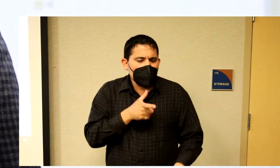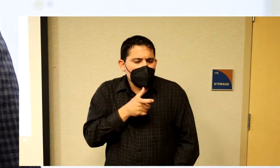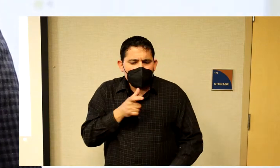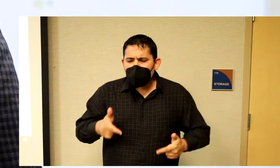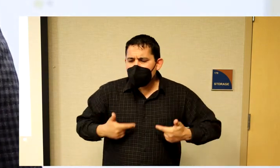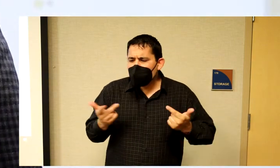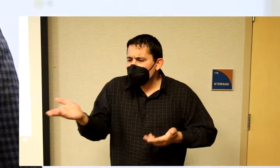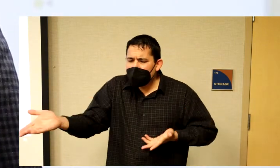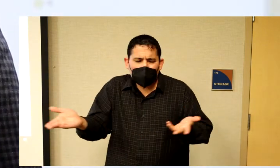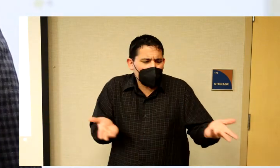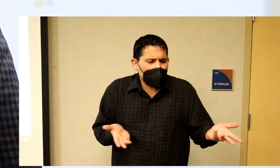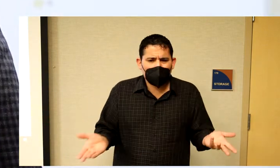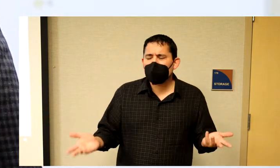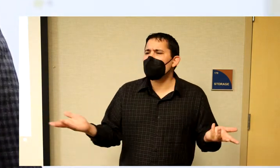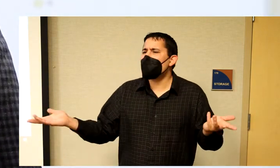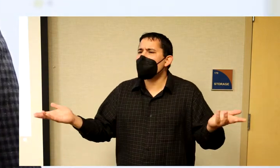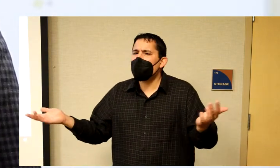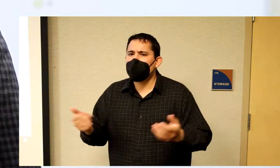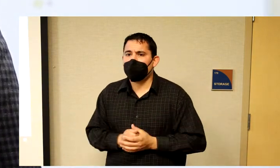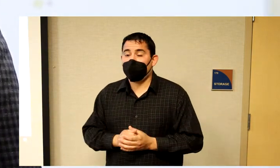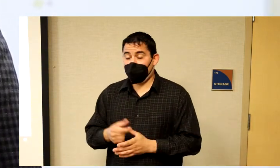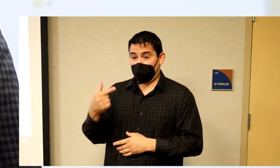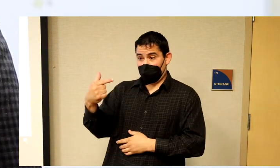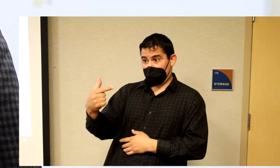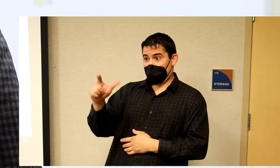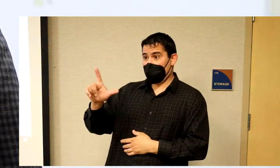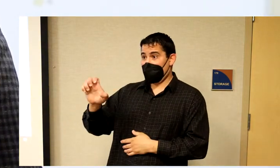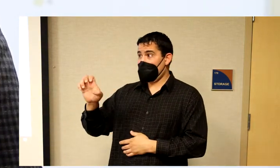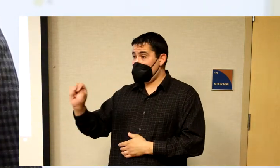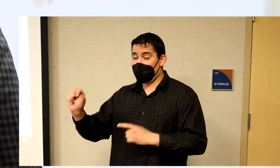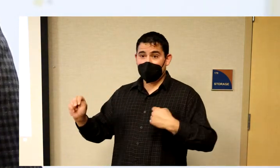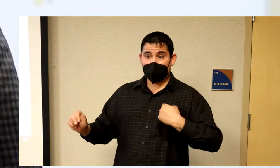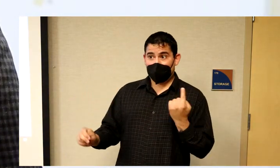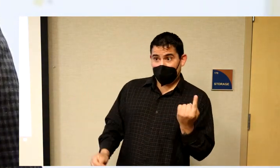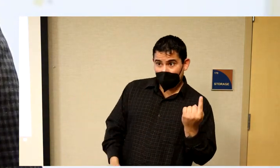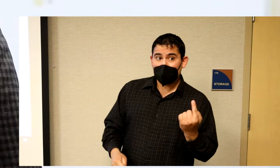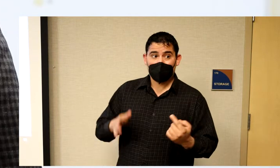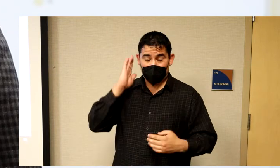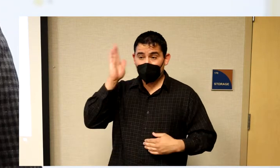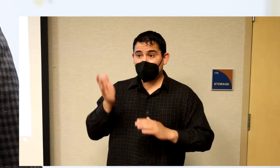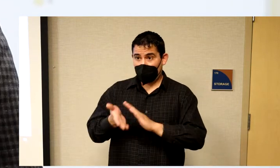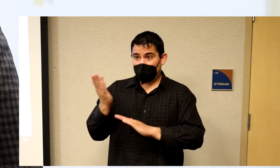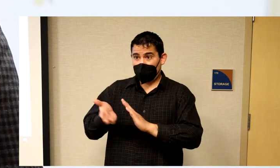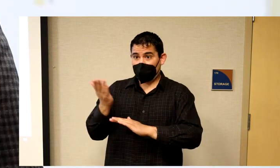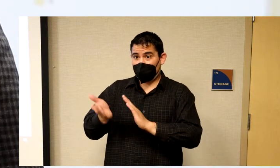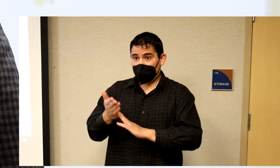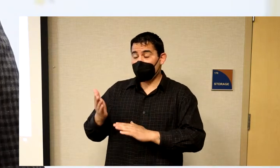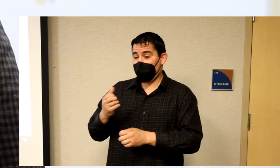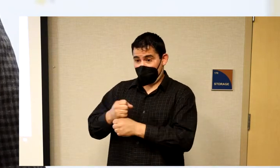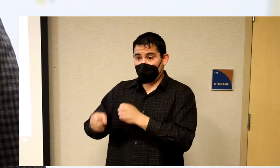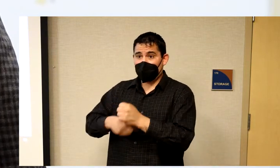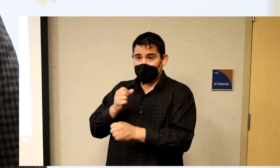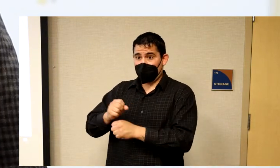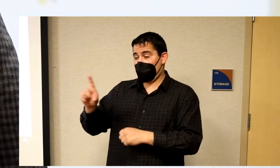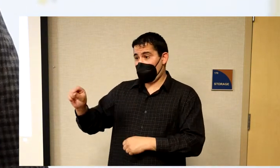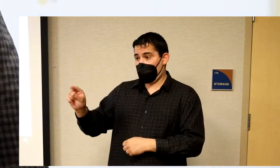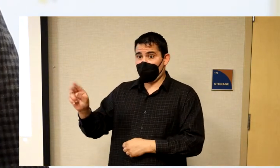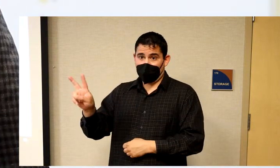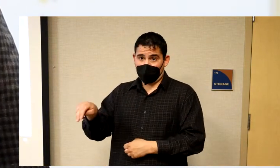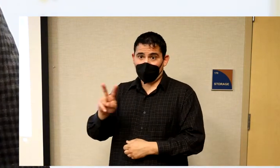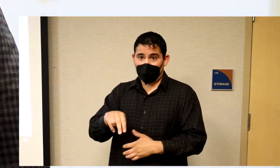where. And Lynn and I are the two that are up for election in 22, and it would logically